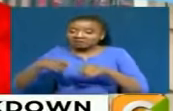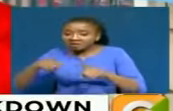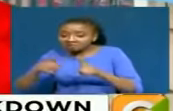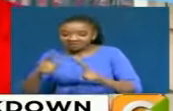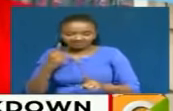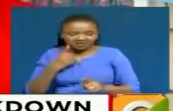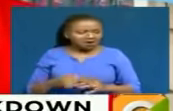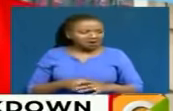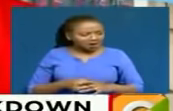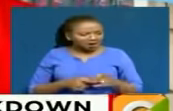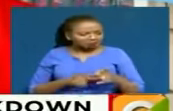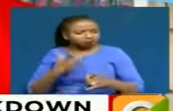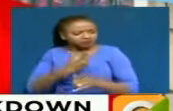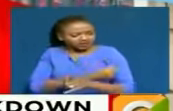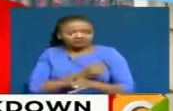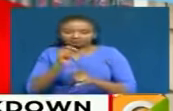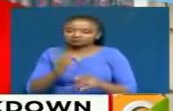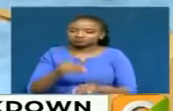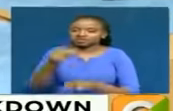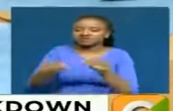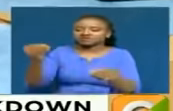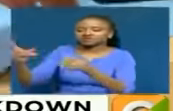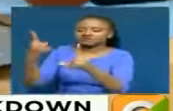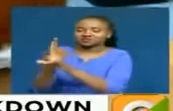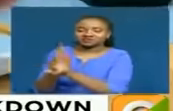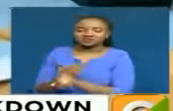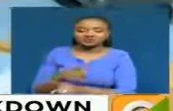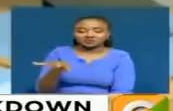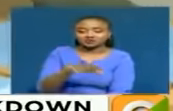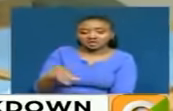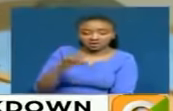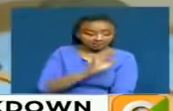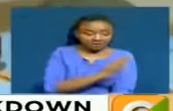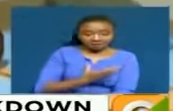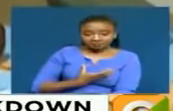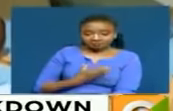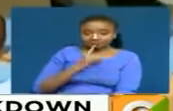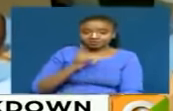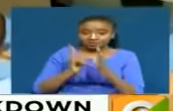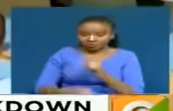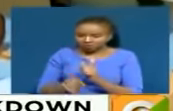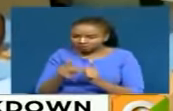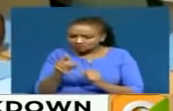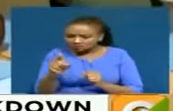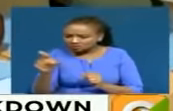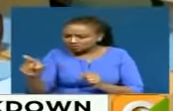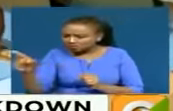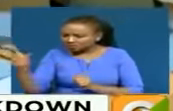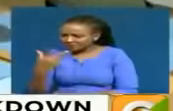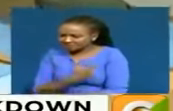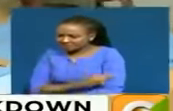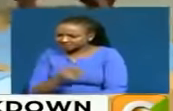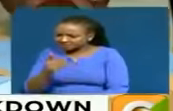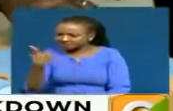those vaccines and gave them at different sites. The council says the batch numbers of the vaccines administered